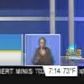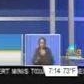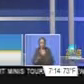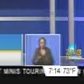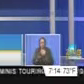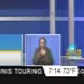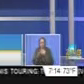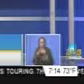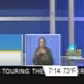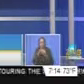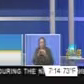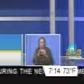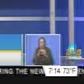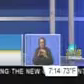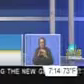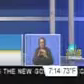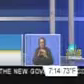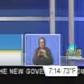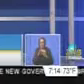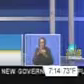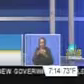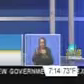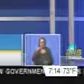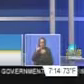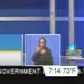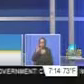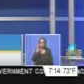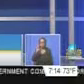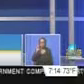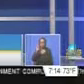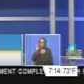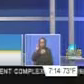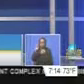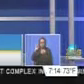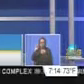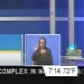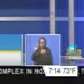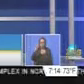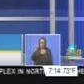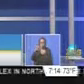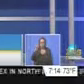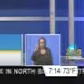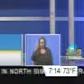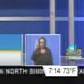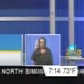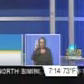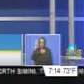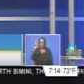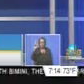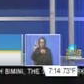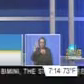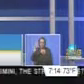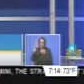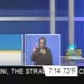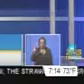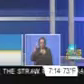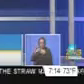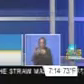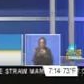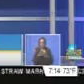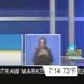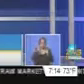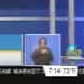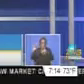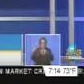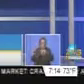the blaze at the residence in the Luna Boulevard area around 9:15 p.m. When the fire department responded,